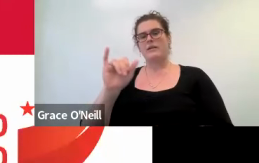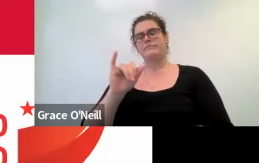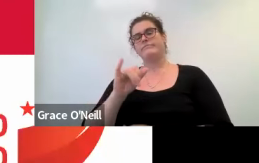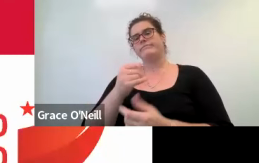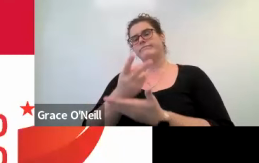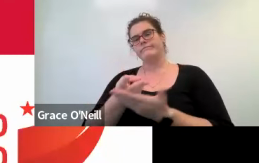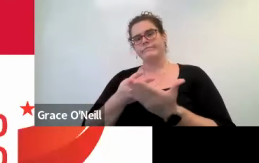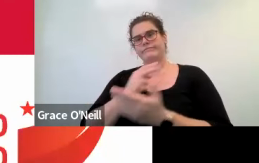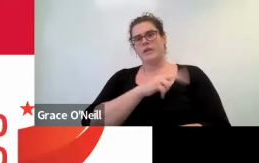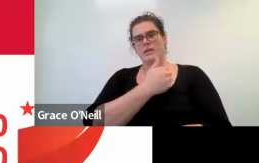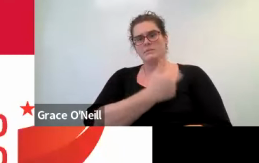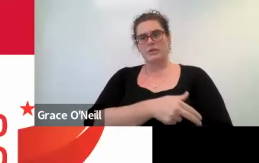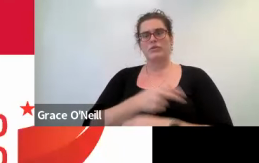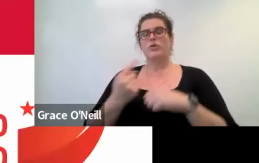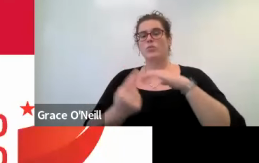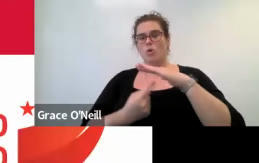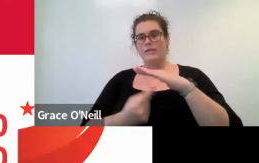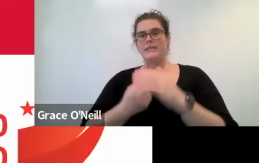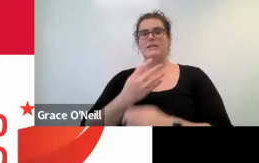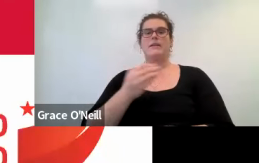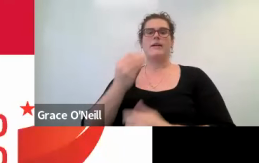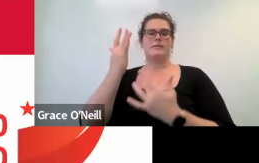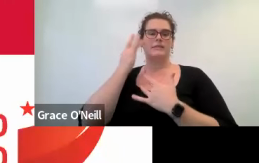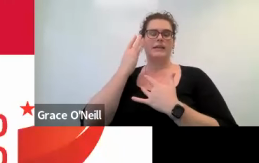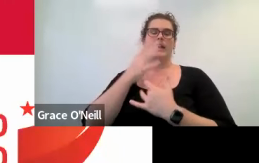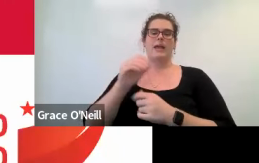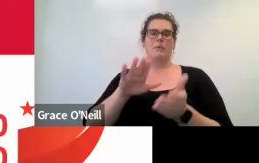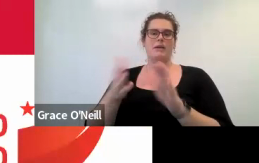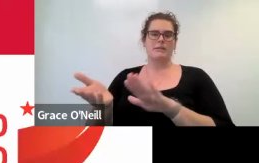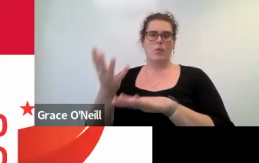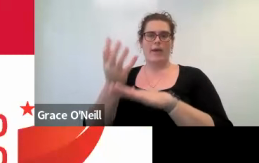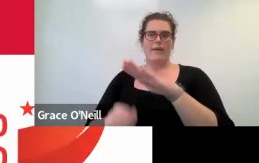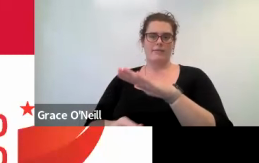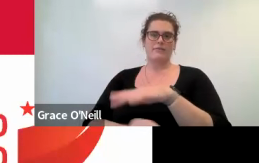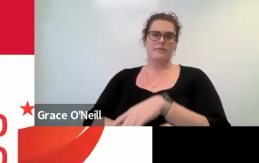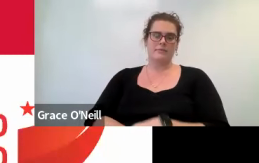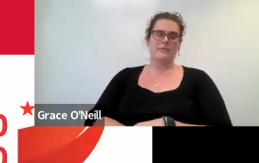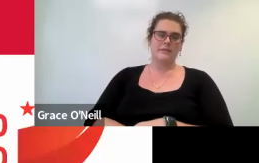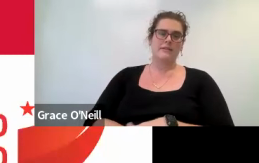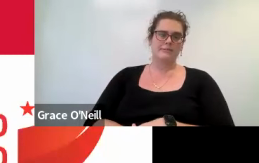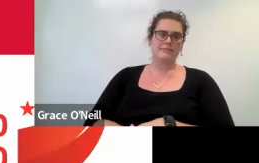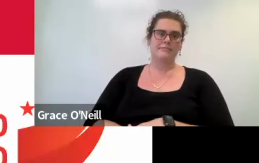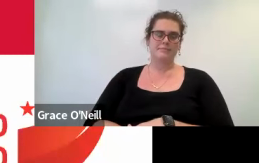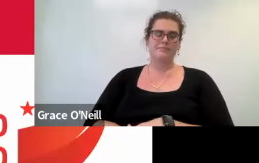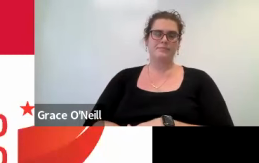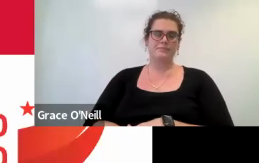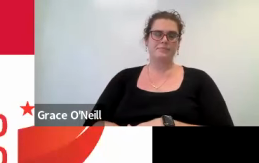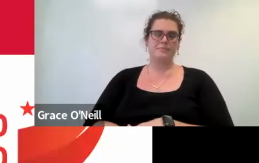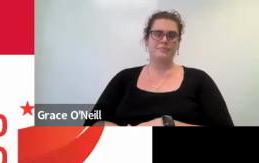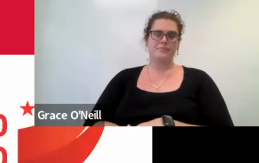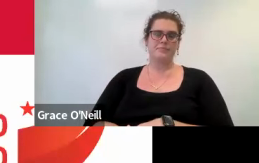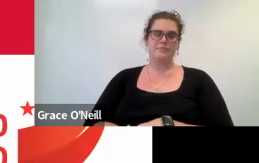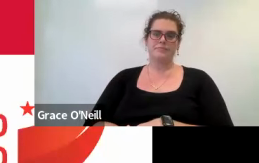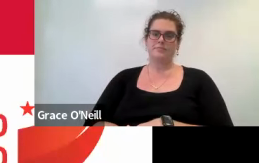hospitalization, quarantine, and getting sick, and passing away. In our questions, I should note